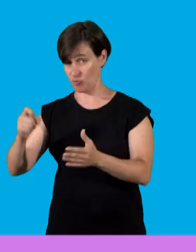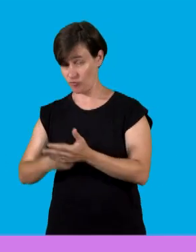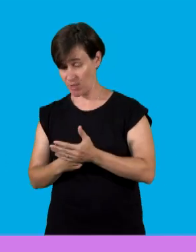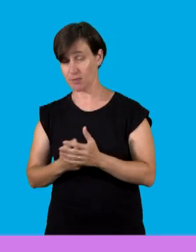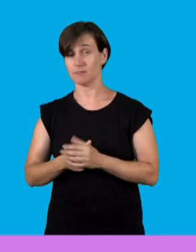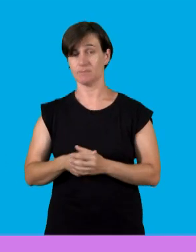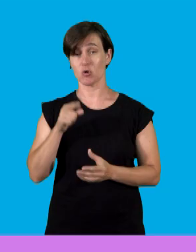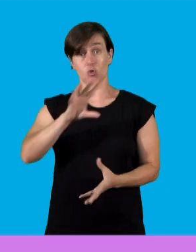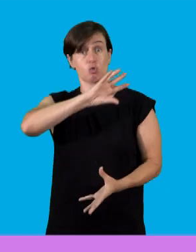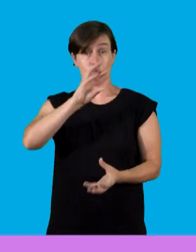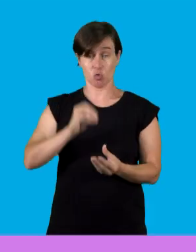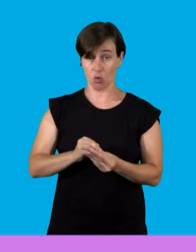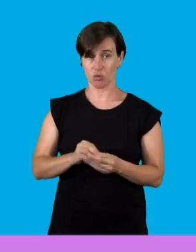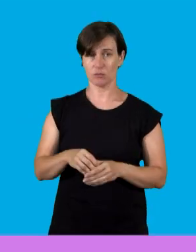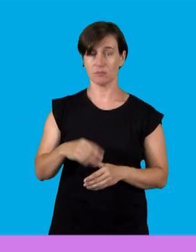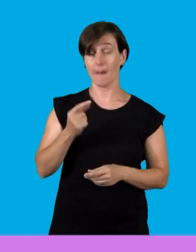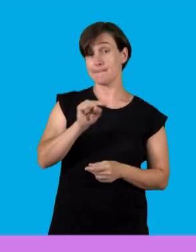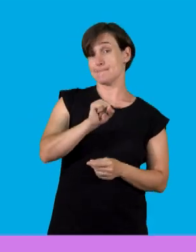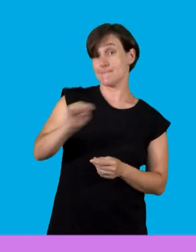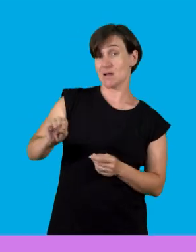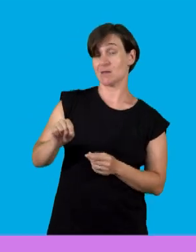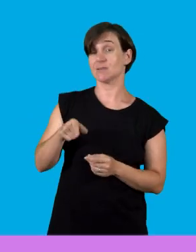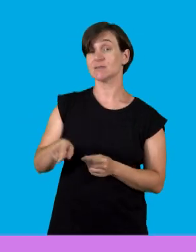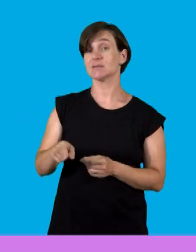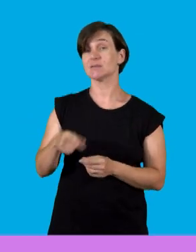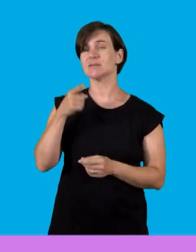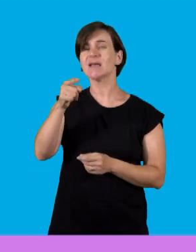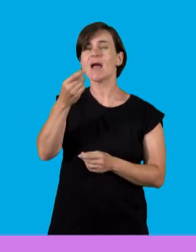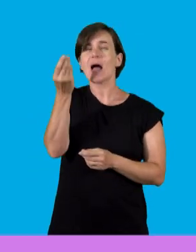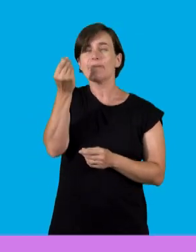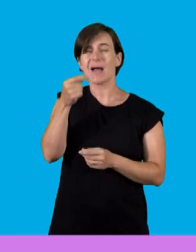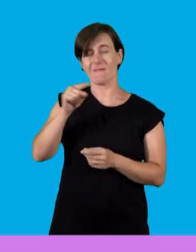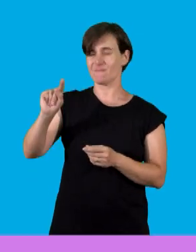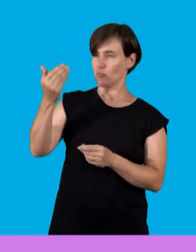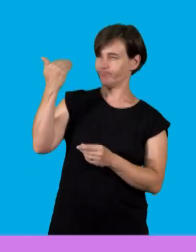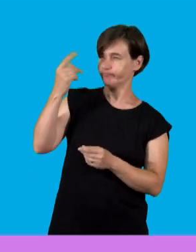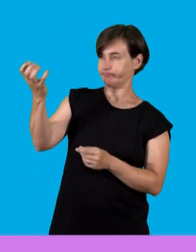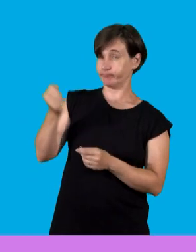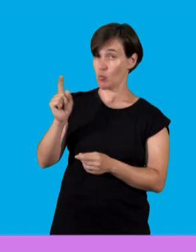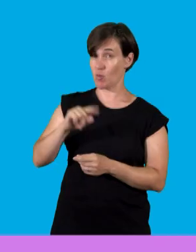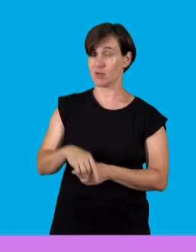3,778,800 rand, minus the loan, okay, the original amount of